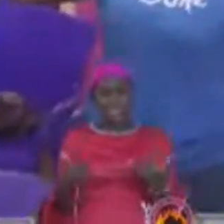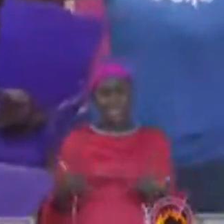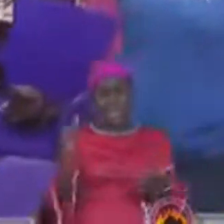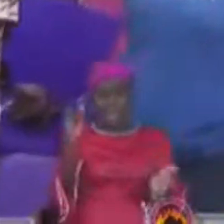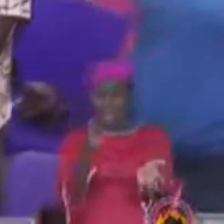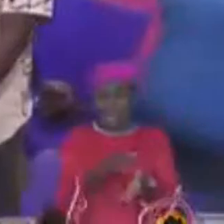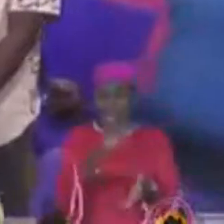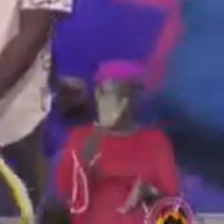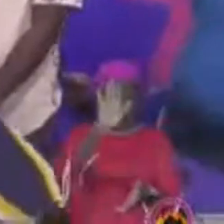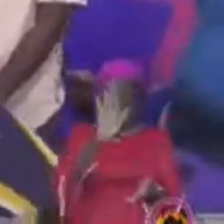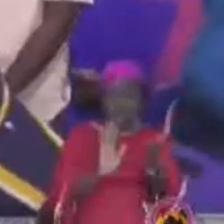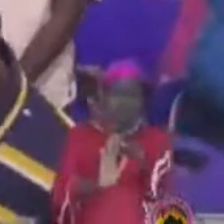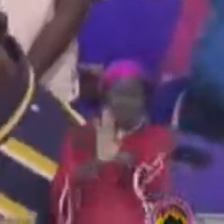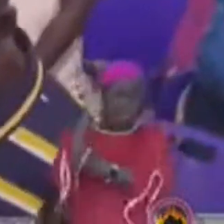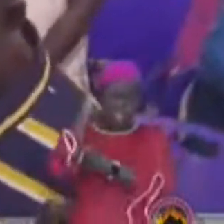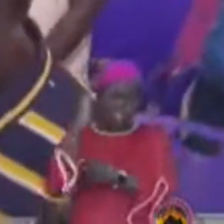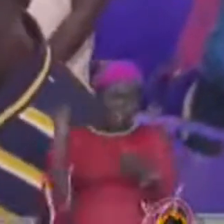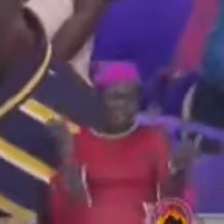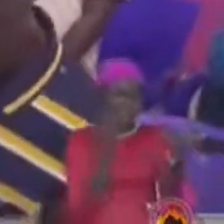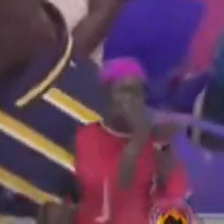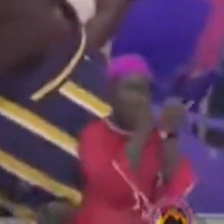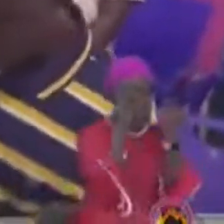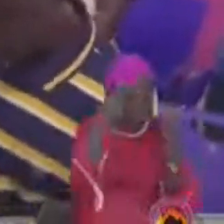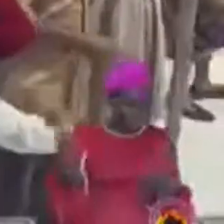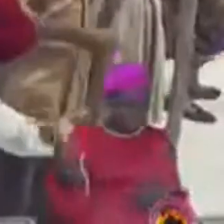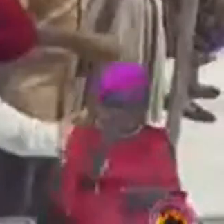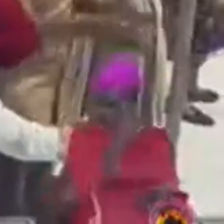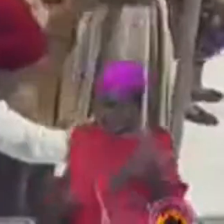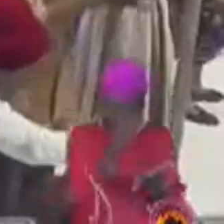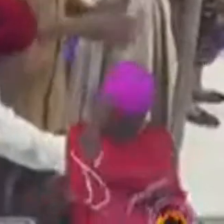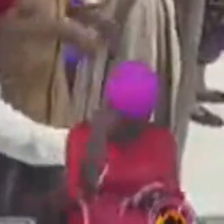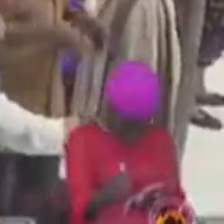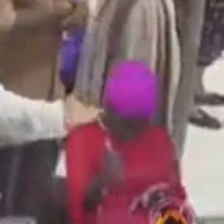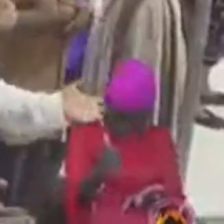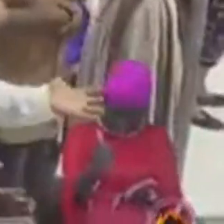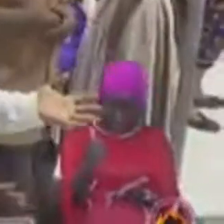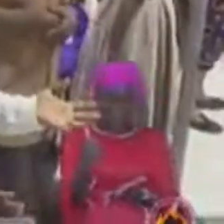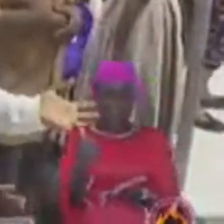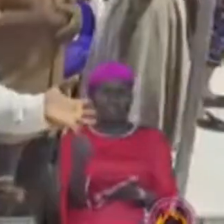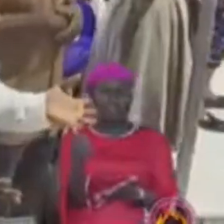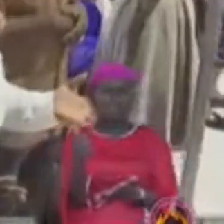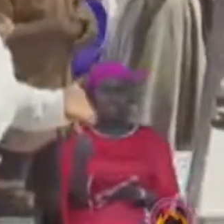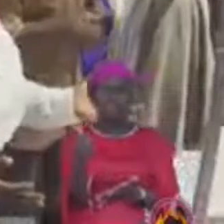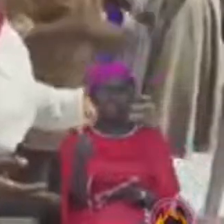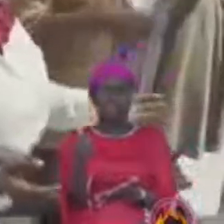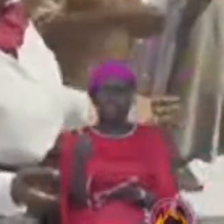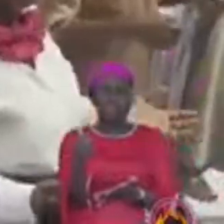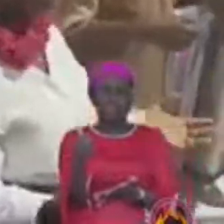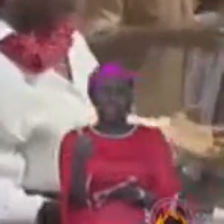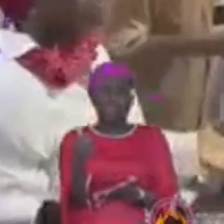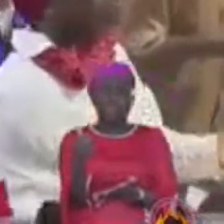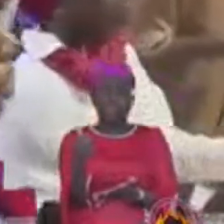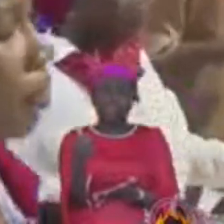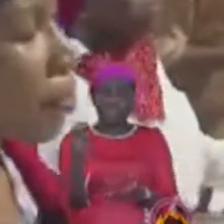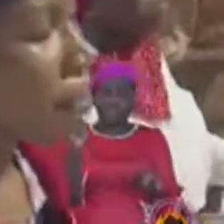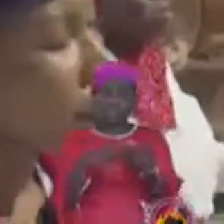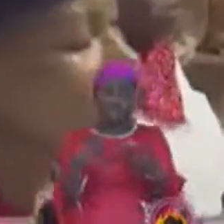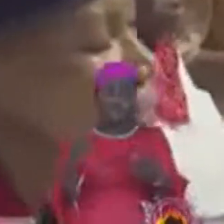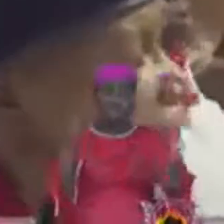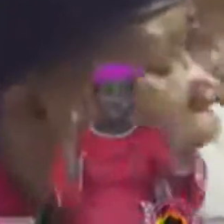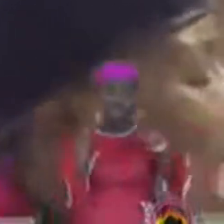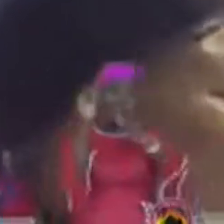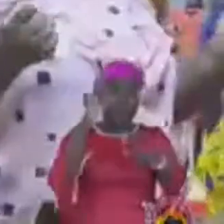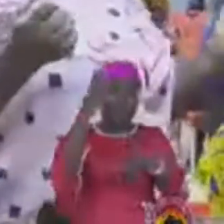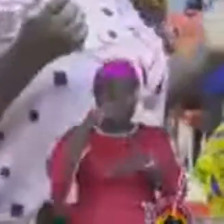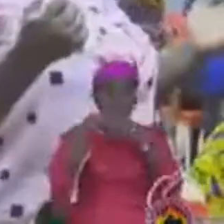that your God shall fight for you. To the point where all your enemies shall